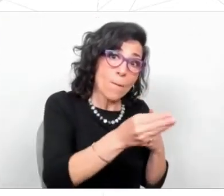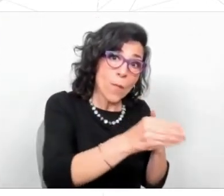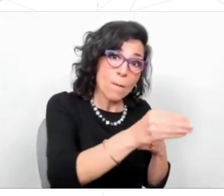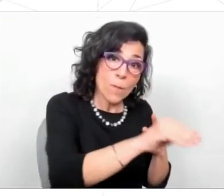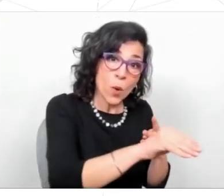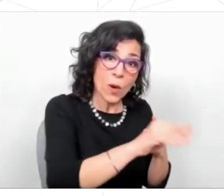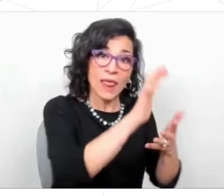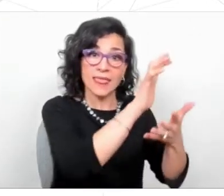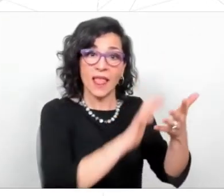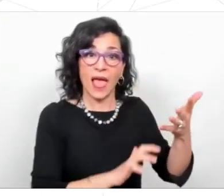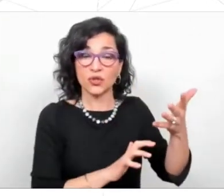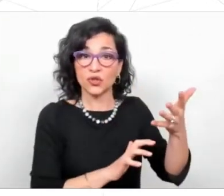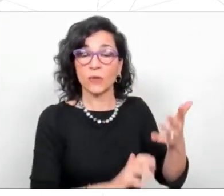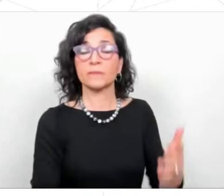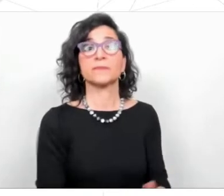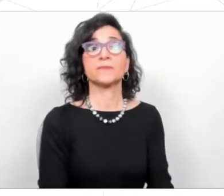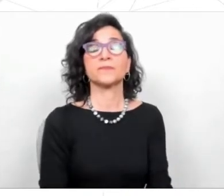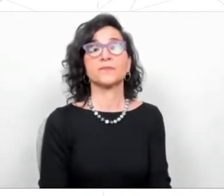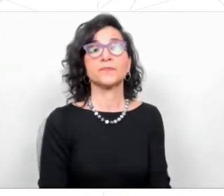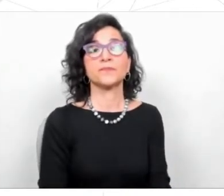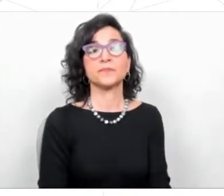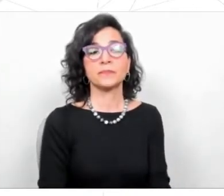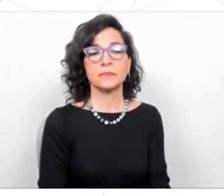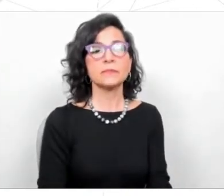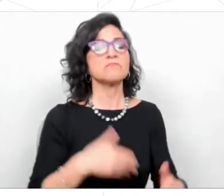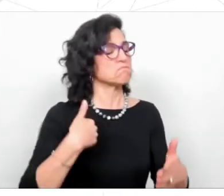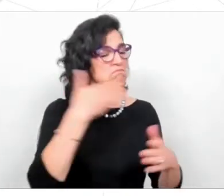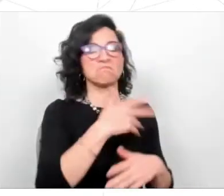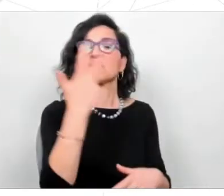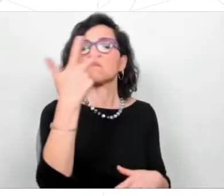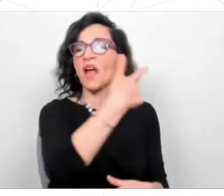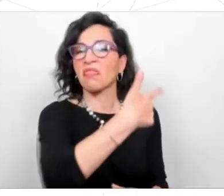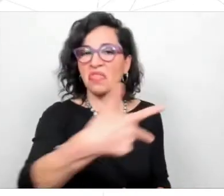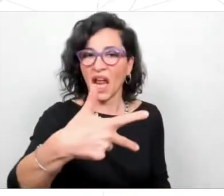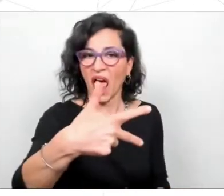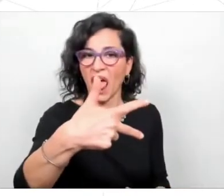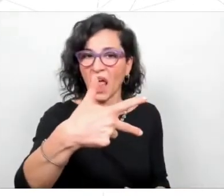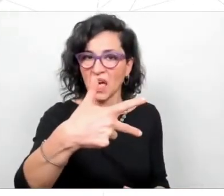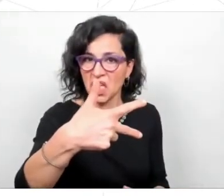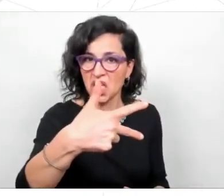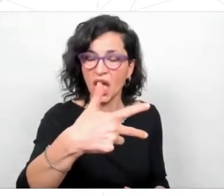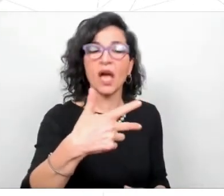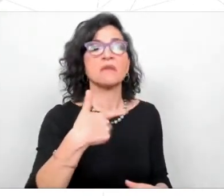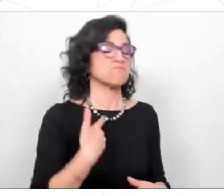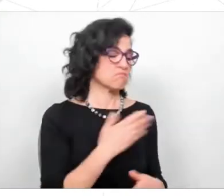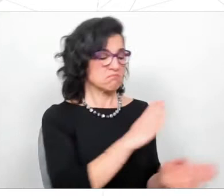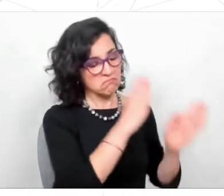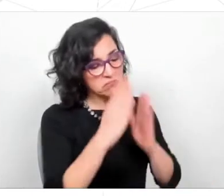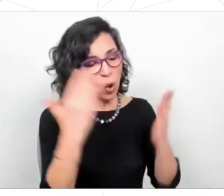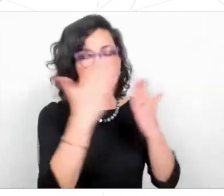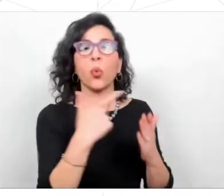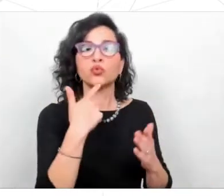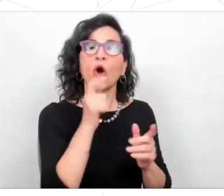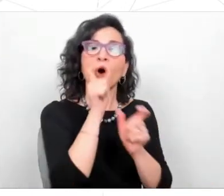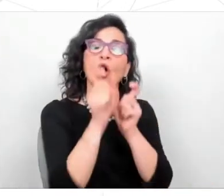really, really drill in on what we're seeing here. I'm going to go with 3 lines just to give us a little more context.